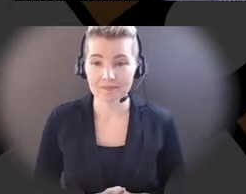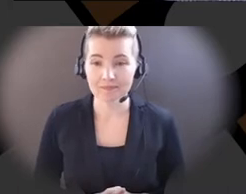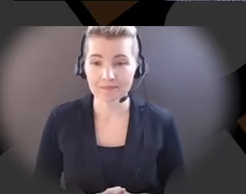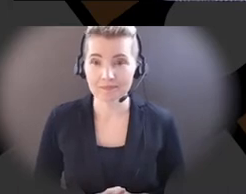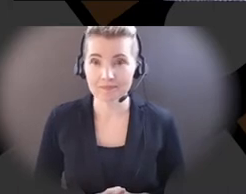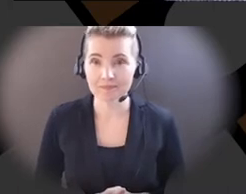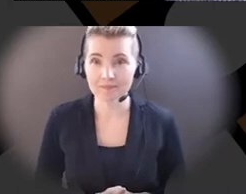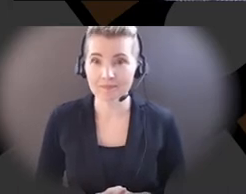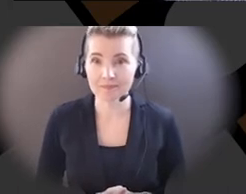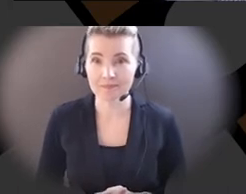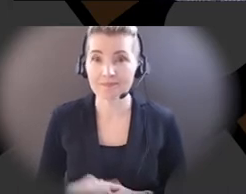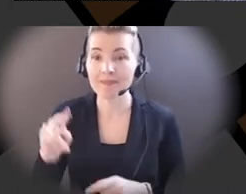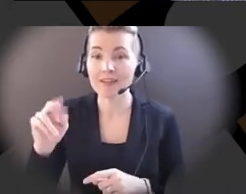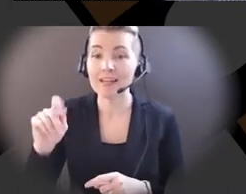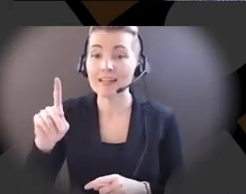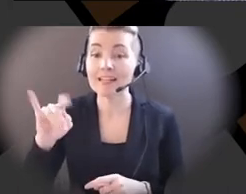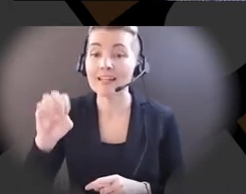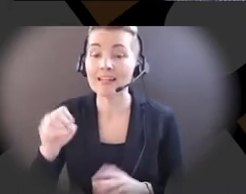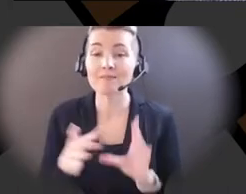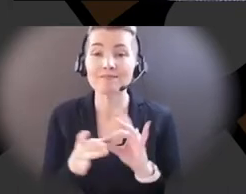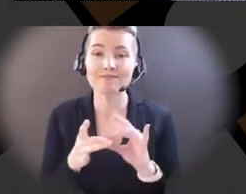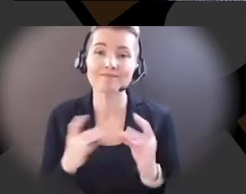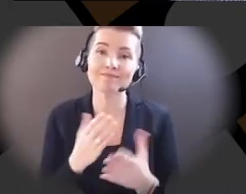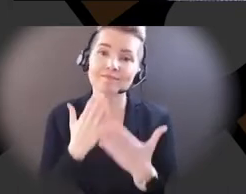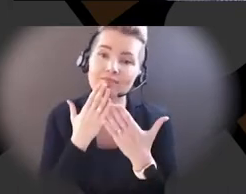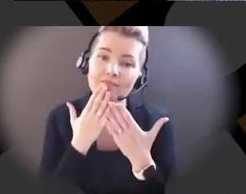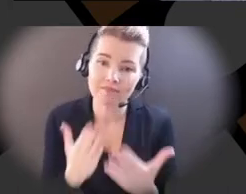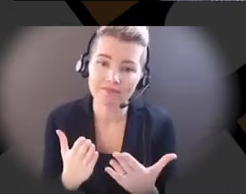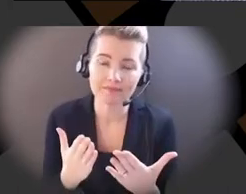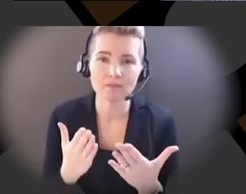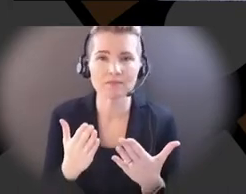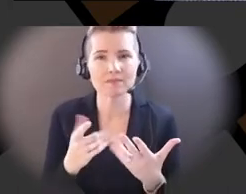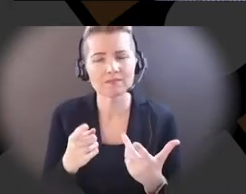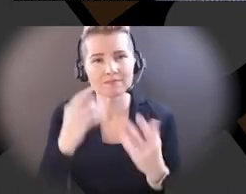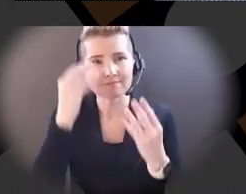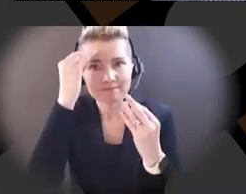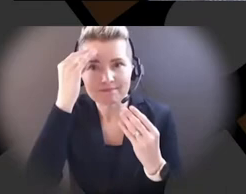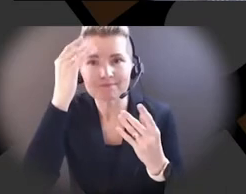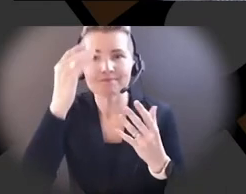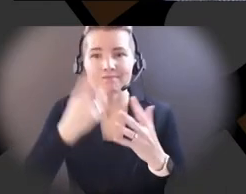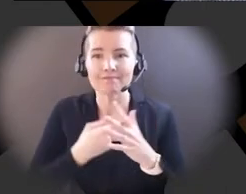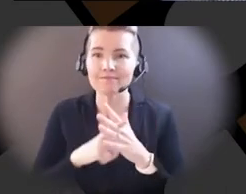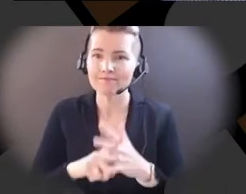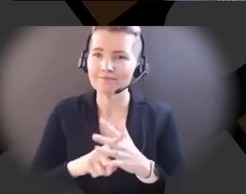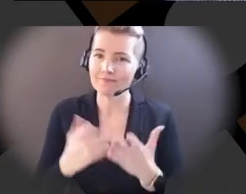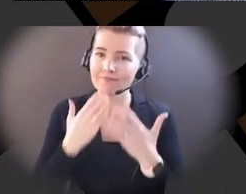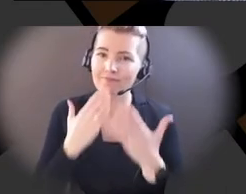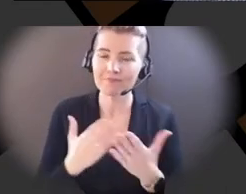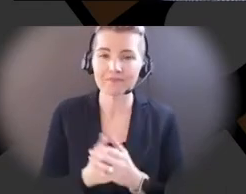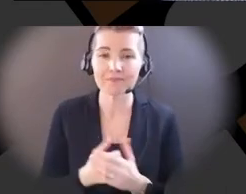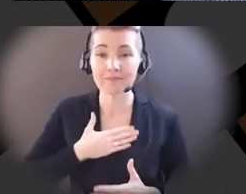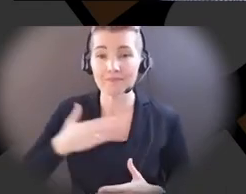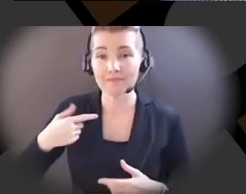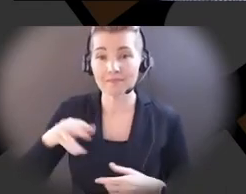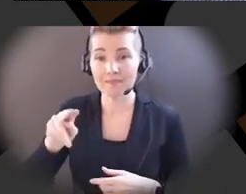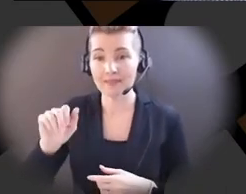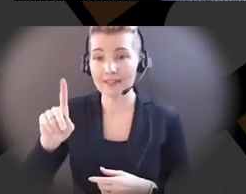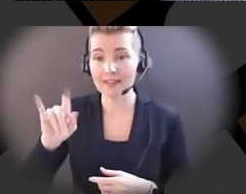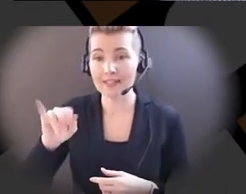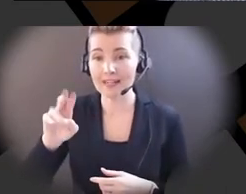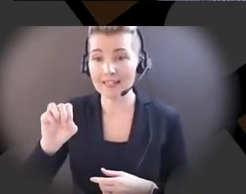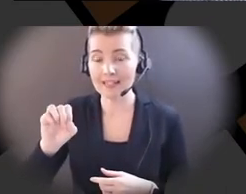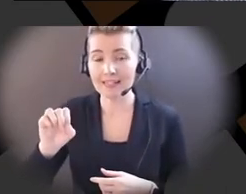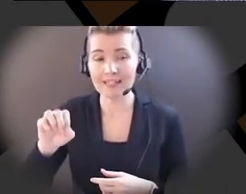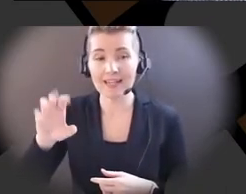Thank you, Chris. Thank you for such a thoughtful start to tonight's program. My name is Nadine Villiasine